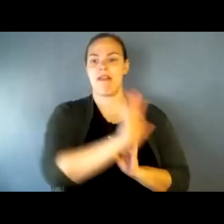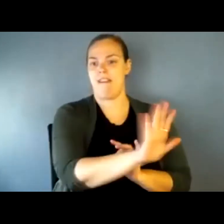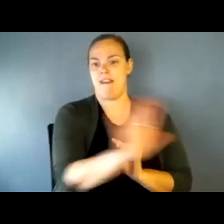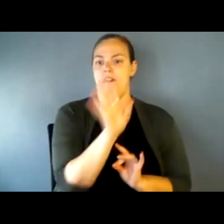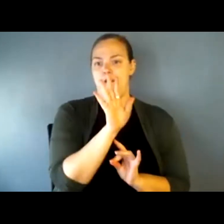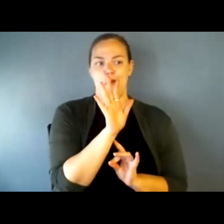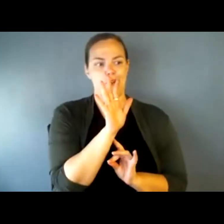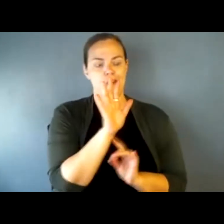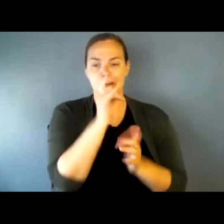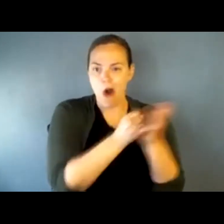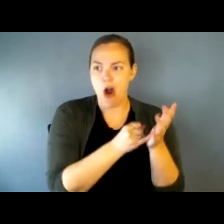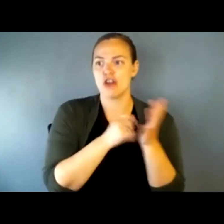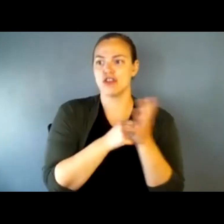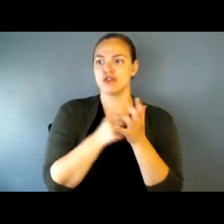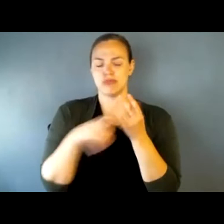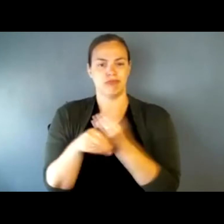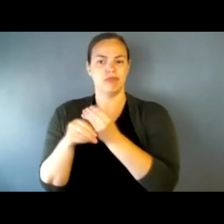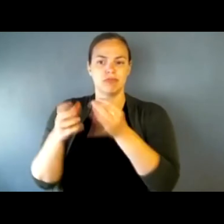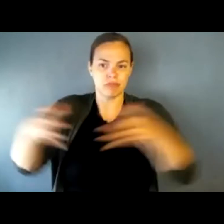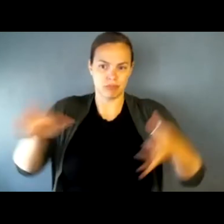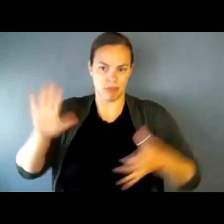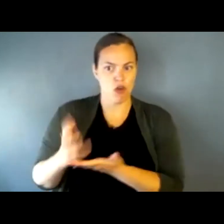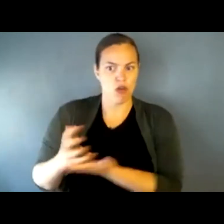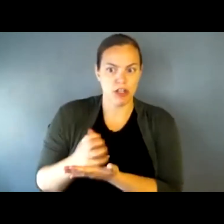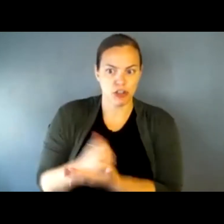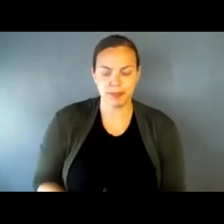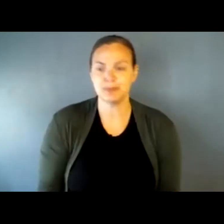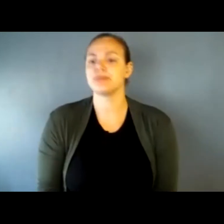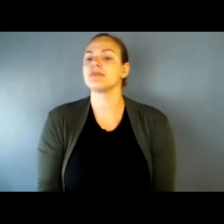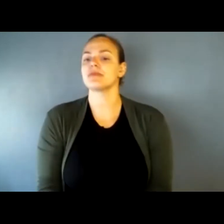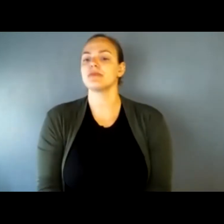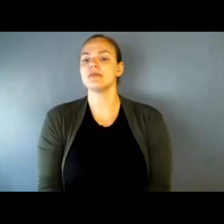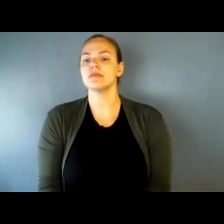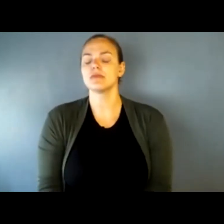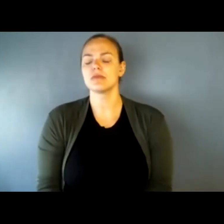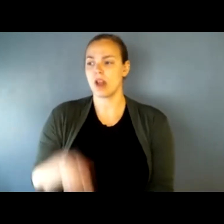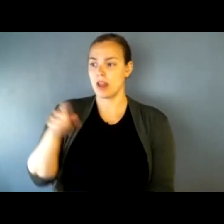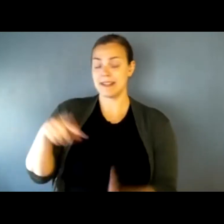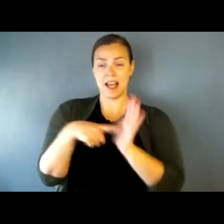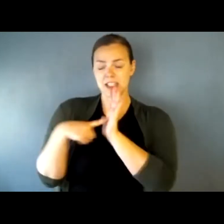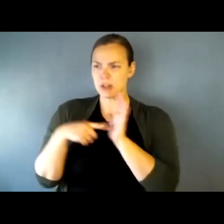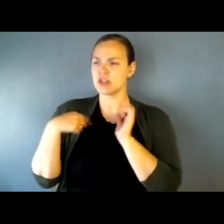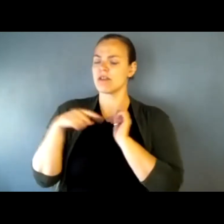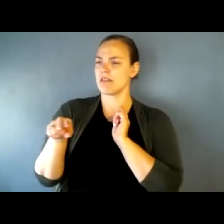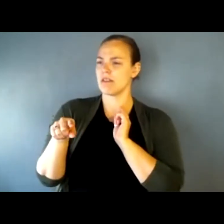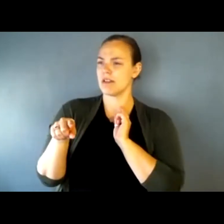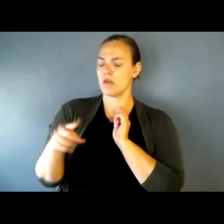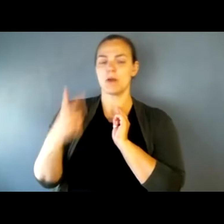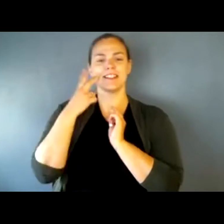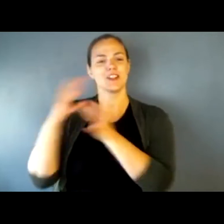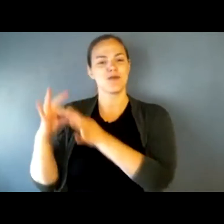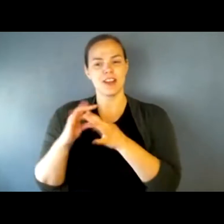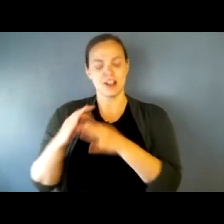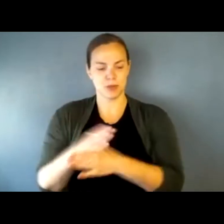art collection. And I'm very interested in the relationships in this show between domesticated